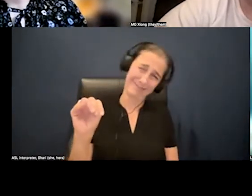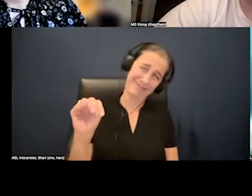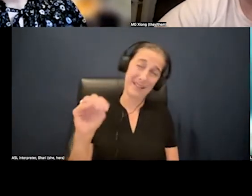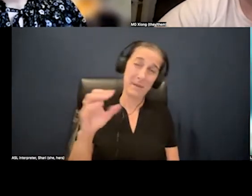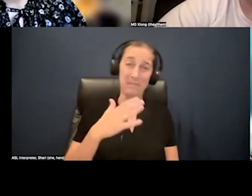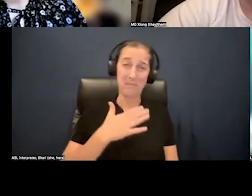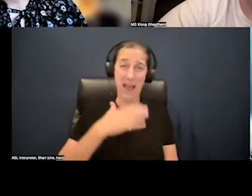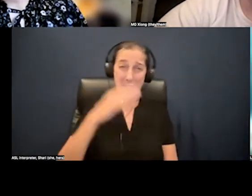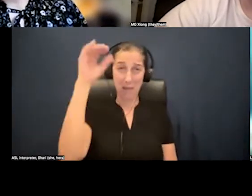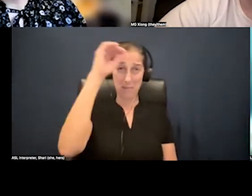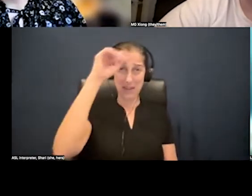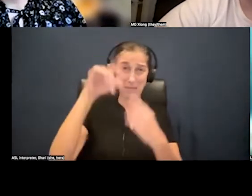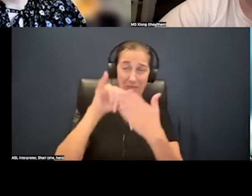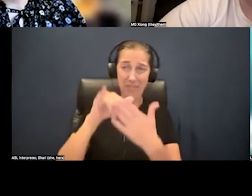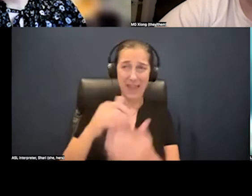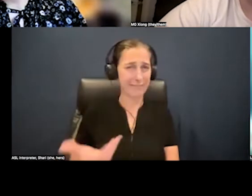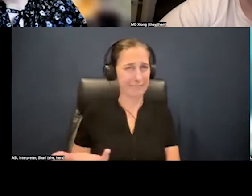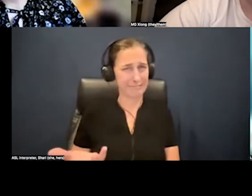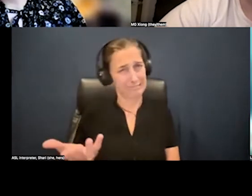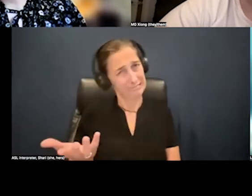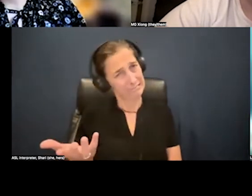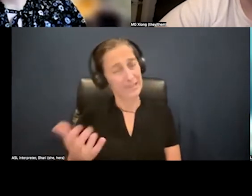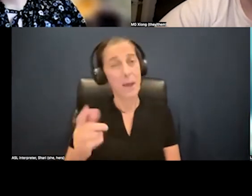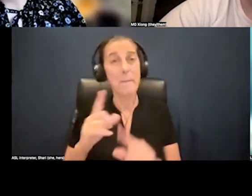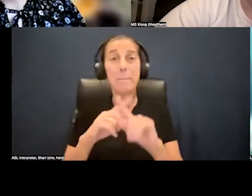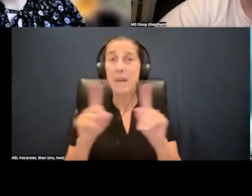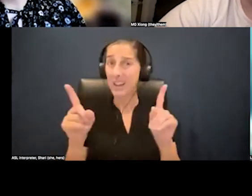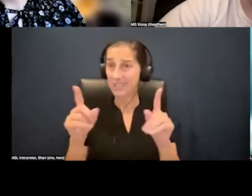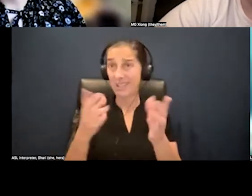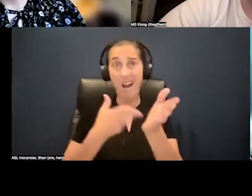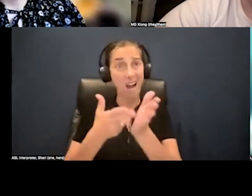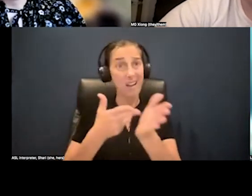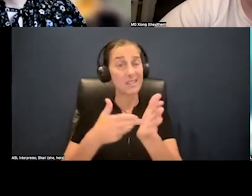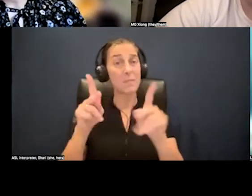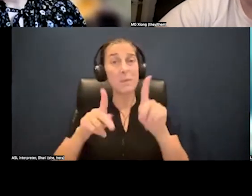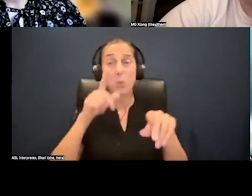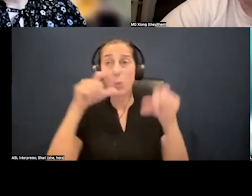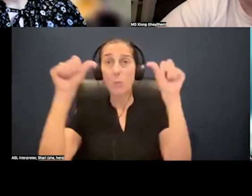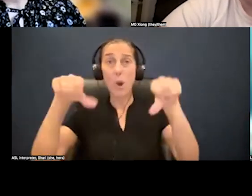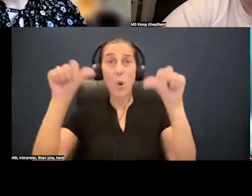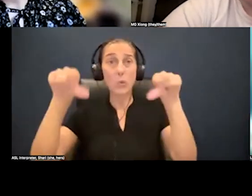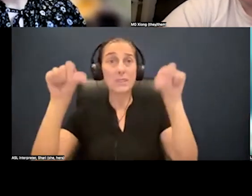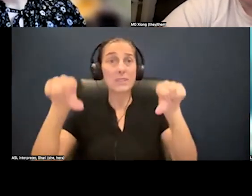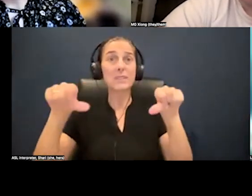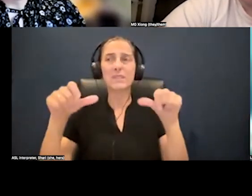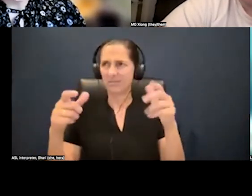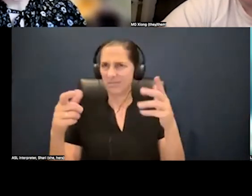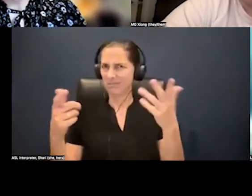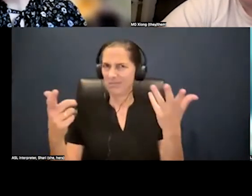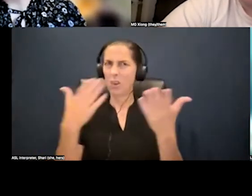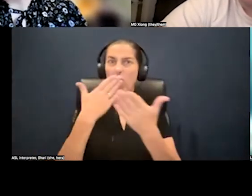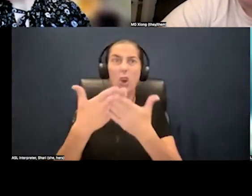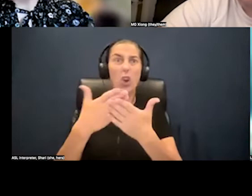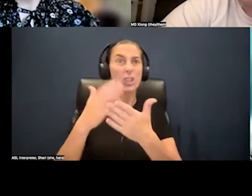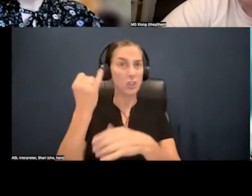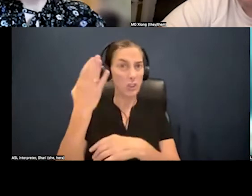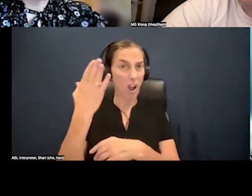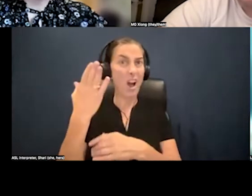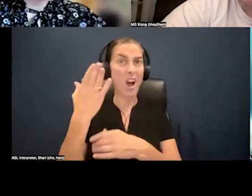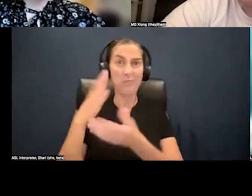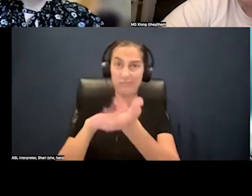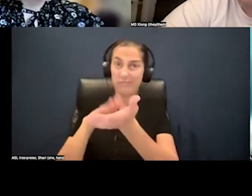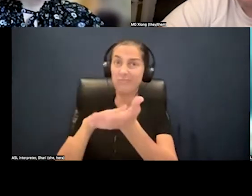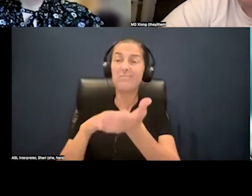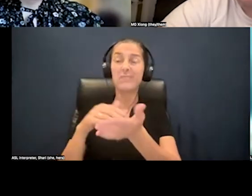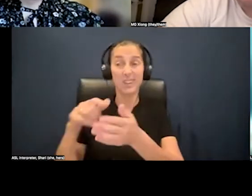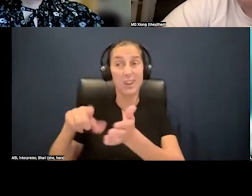the Redditors, the posters there are really doing their work to get that research out there. So I do have to give them a shout out